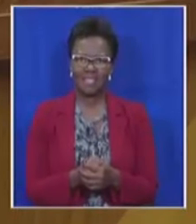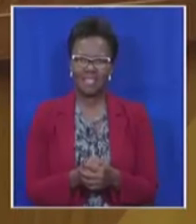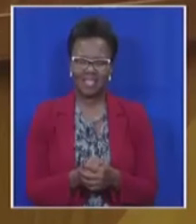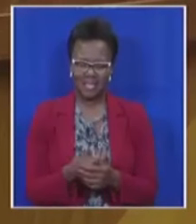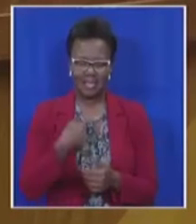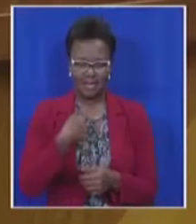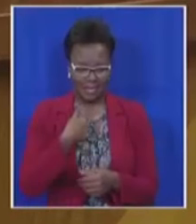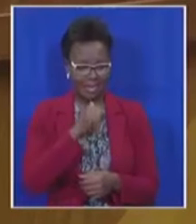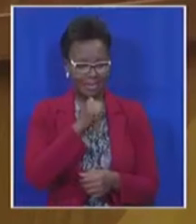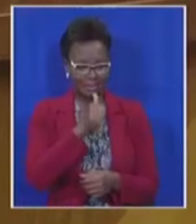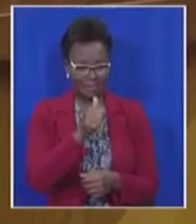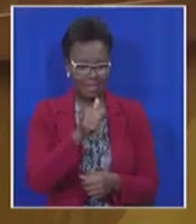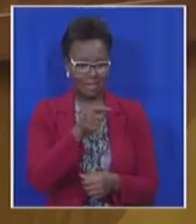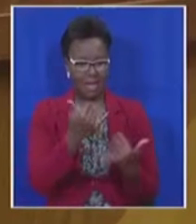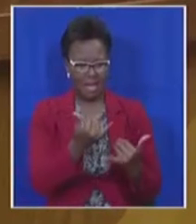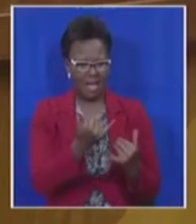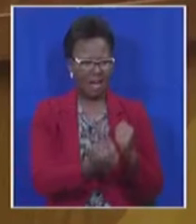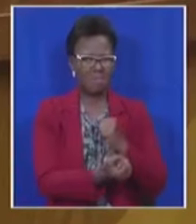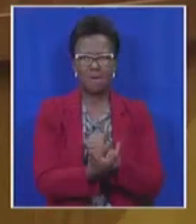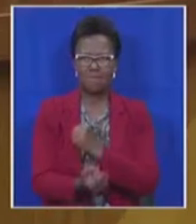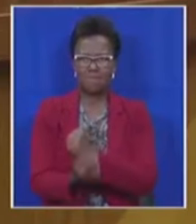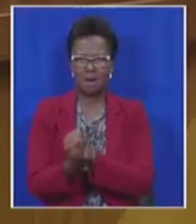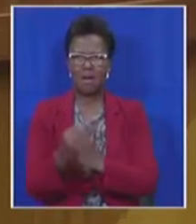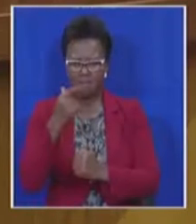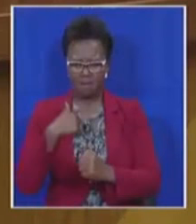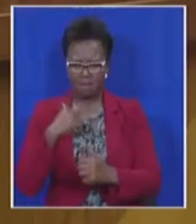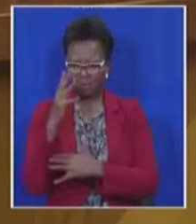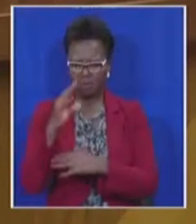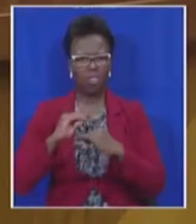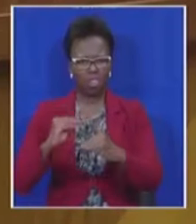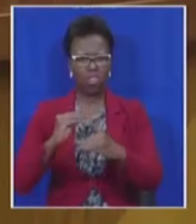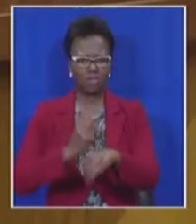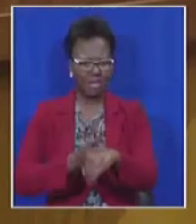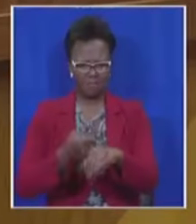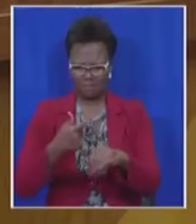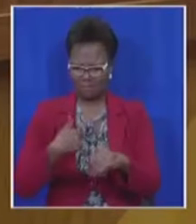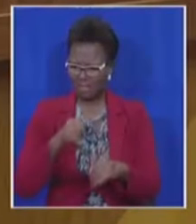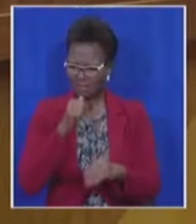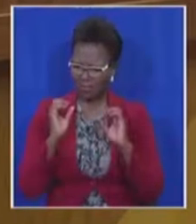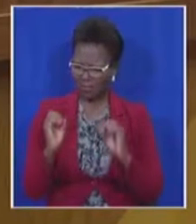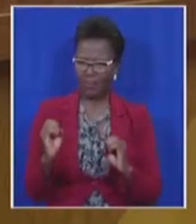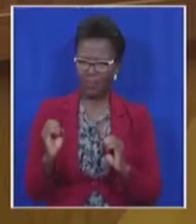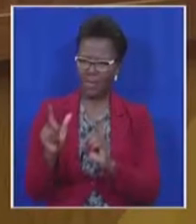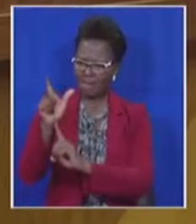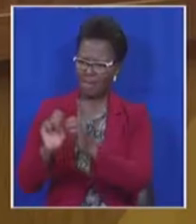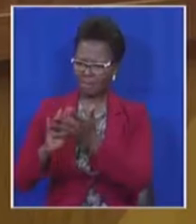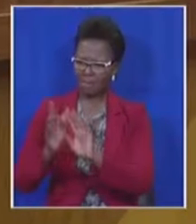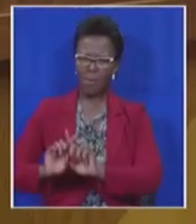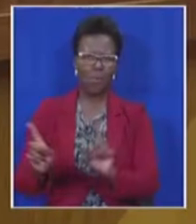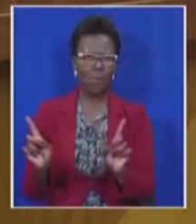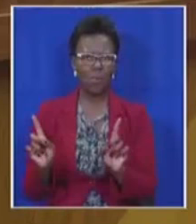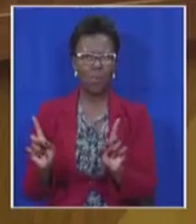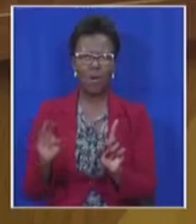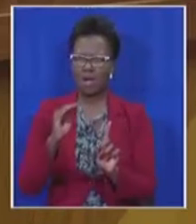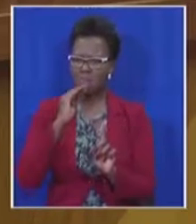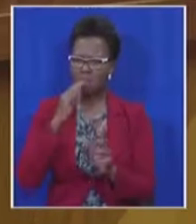I said the points of order are just time delaying tactics to interrupt my speech. I didn't. I didn't impugn his dignity or said anything that hasn't